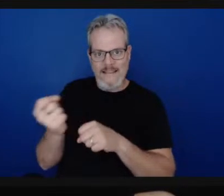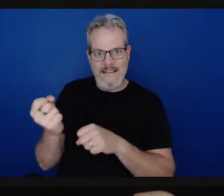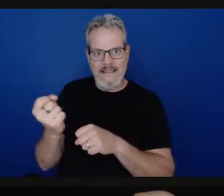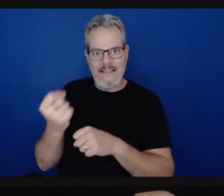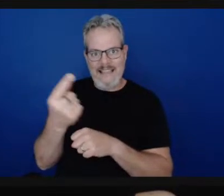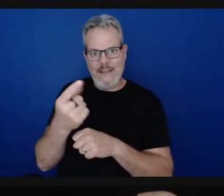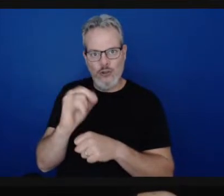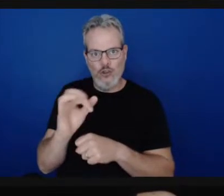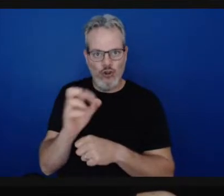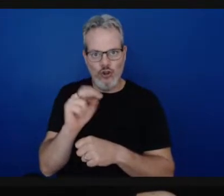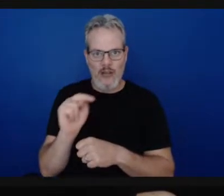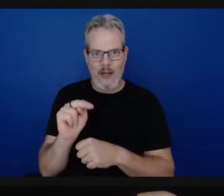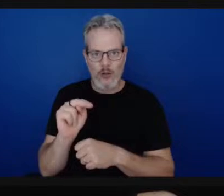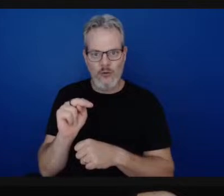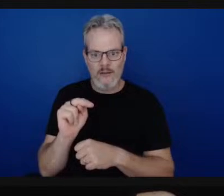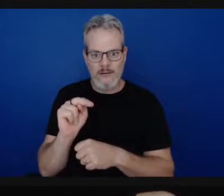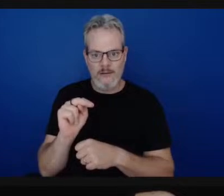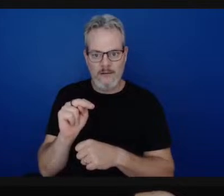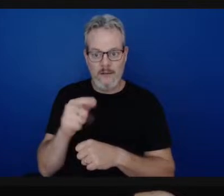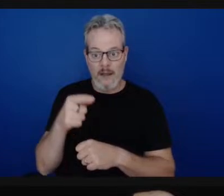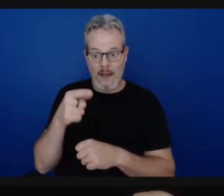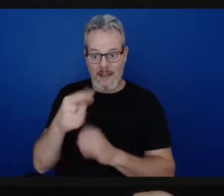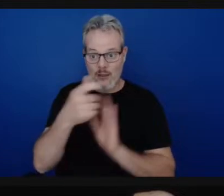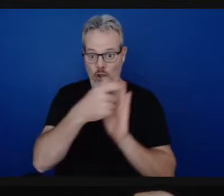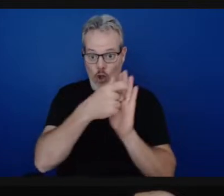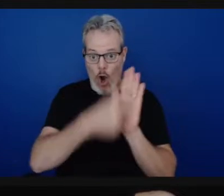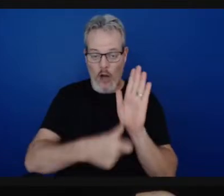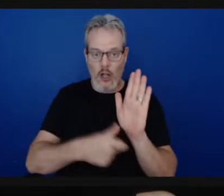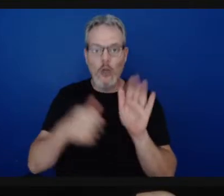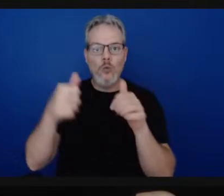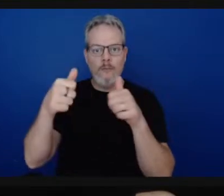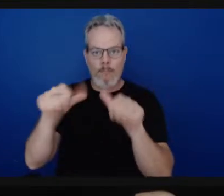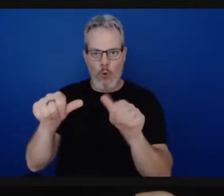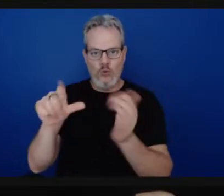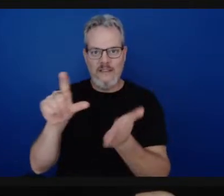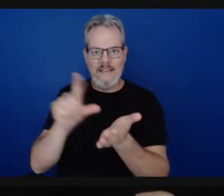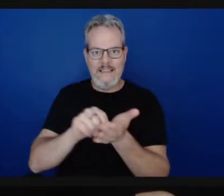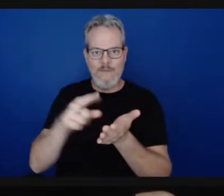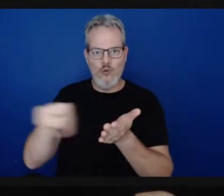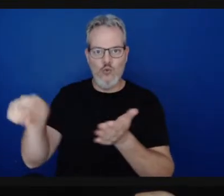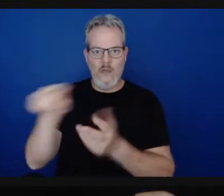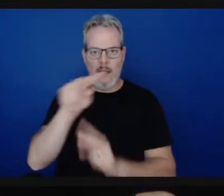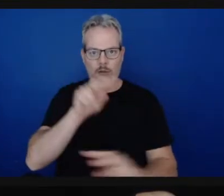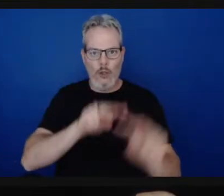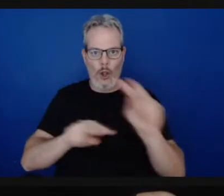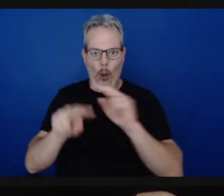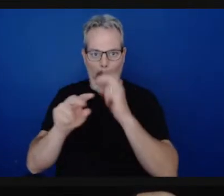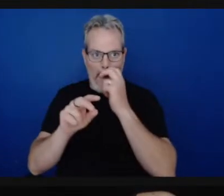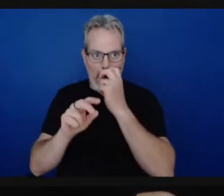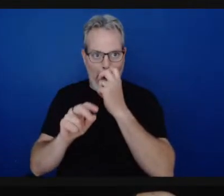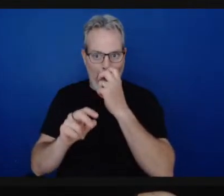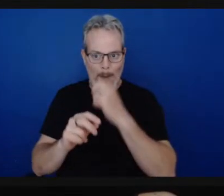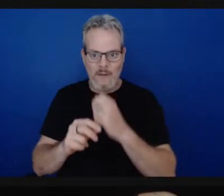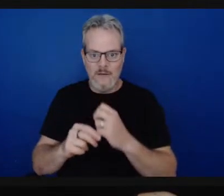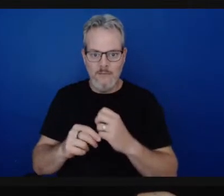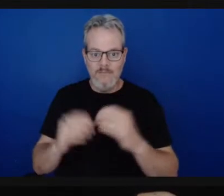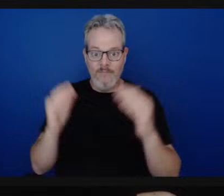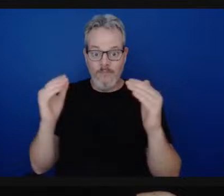So this article is posted for you to check out, but I'll we'll move to this